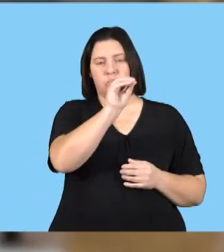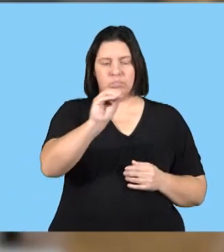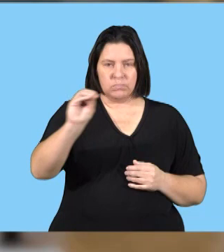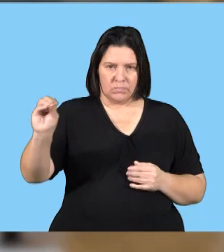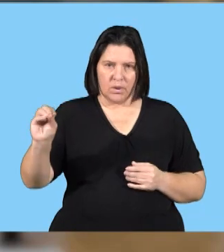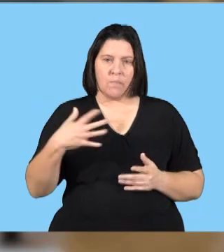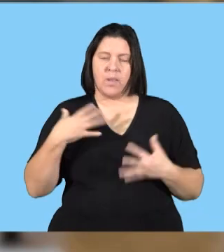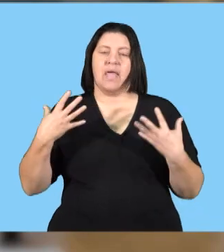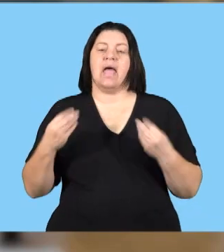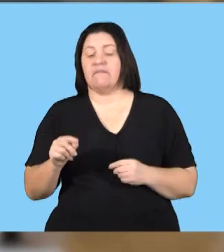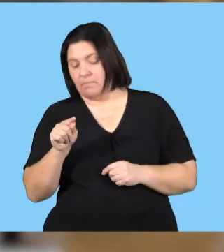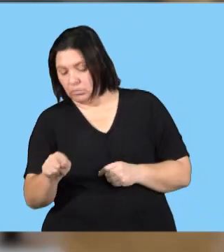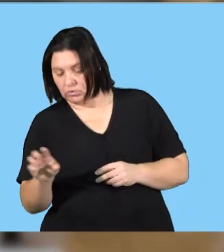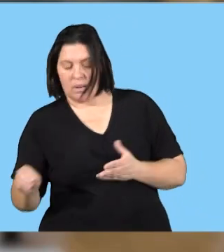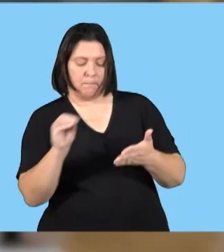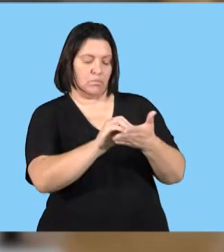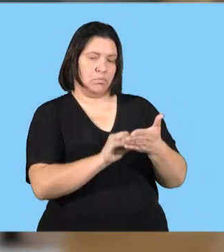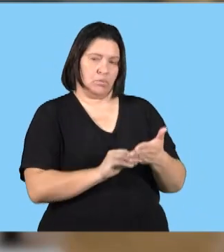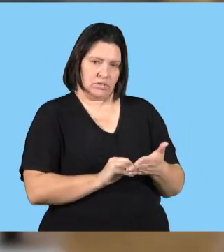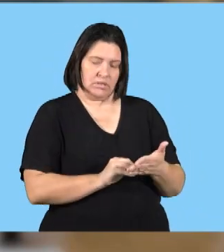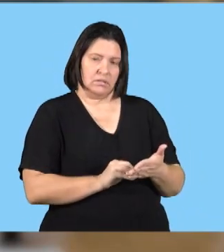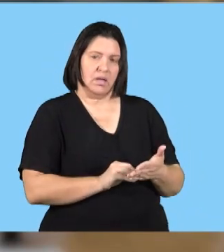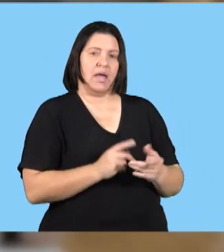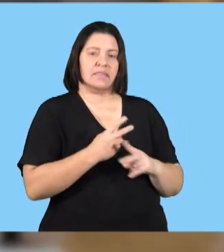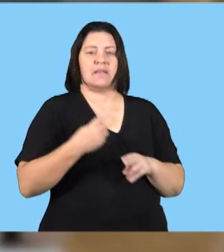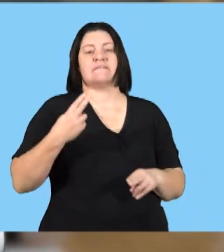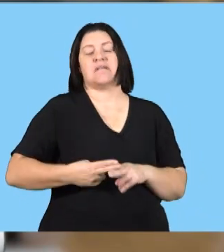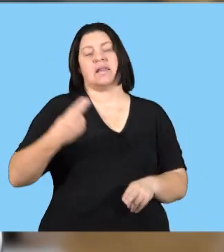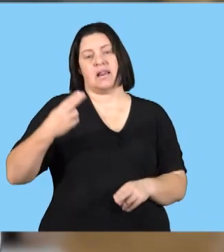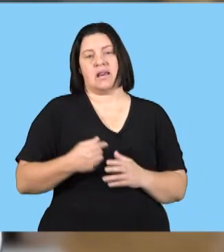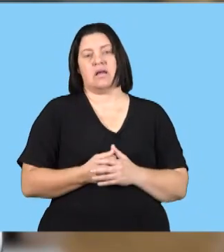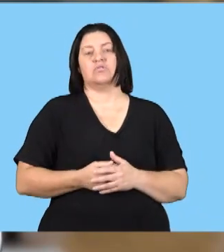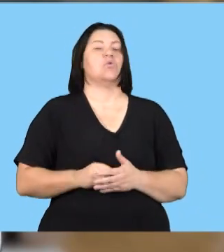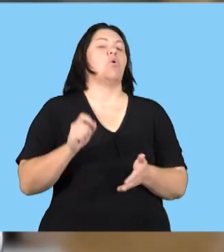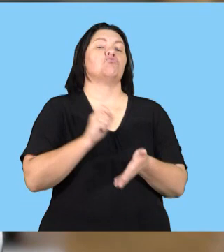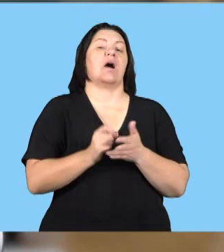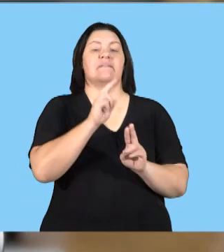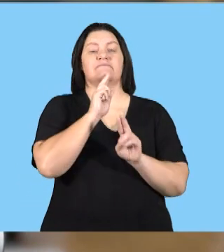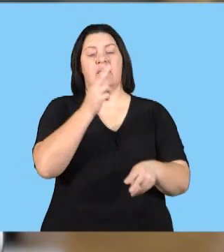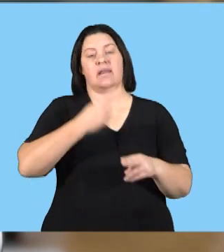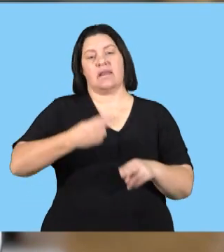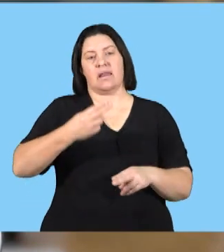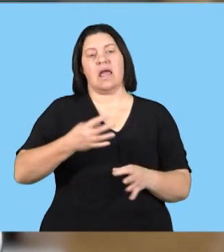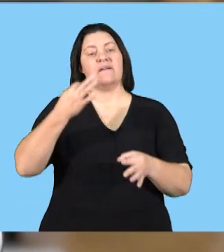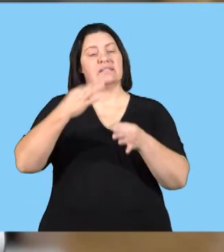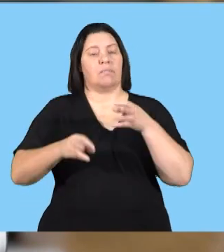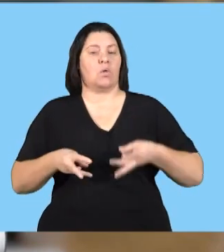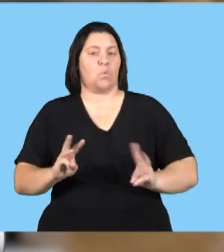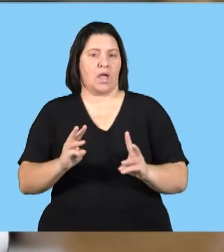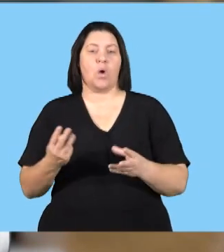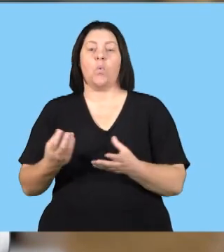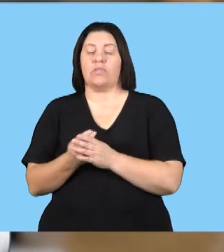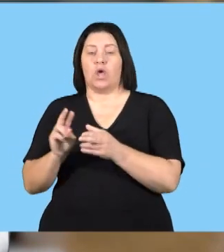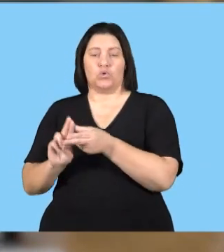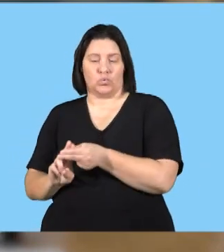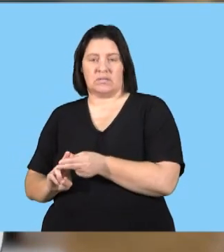simply type in what I have written on my paper. And then, of course, the final step will be you write your final answer in simplest